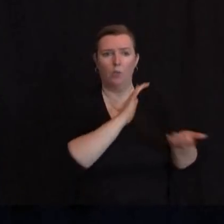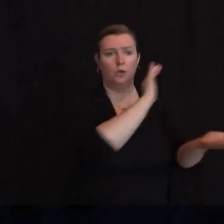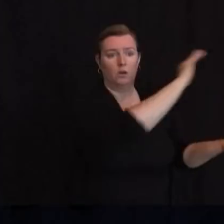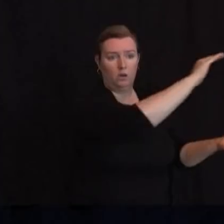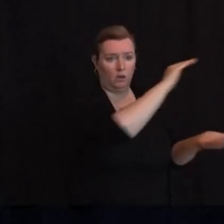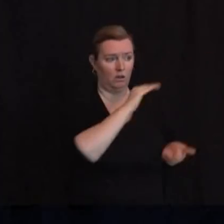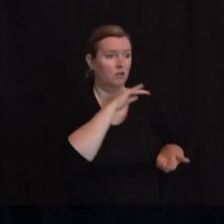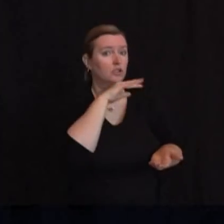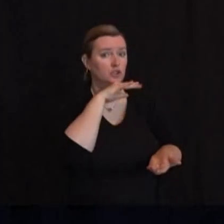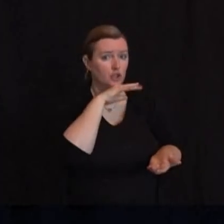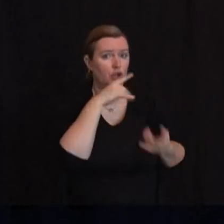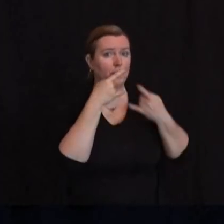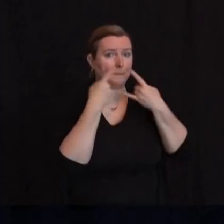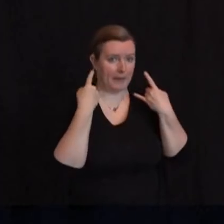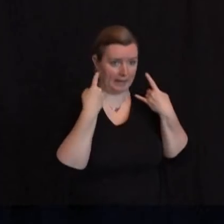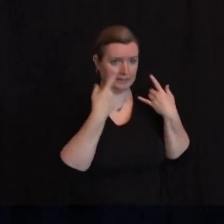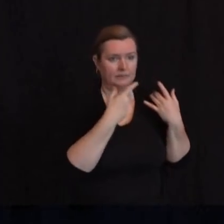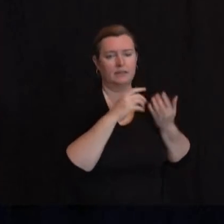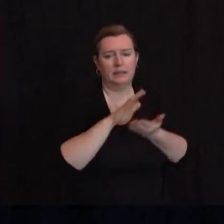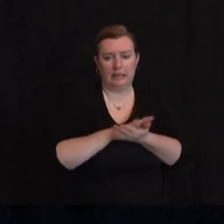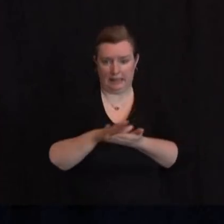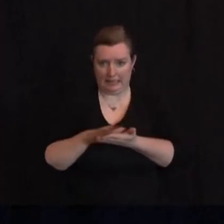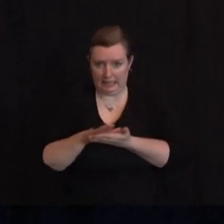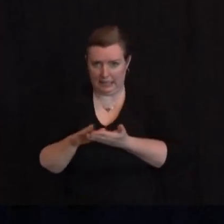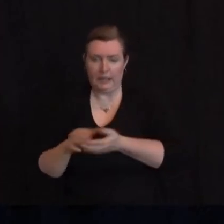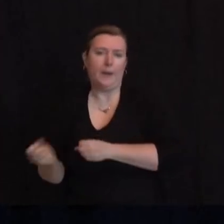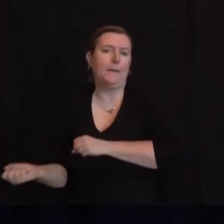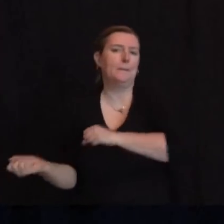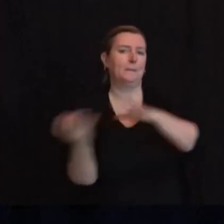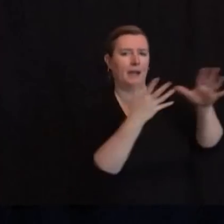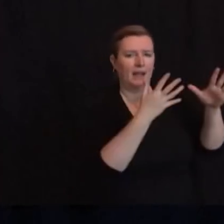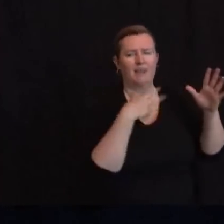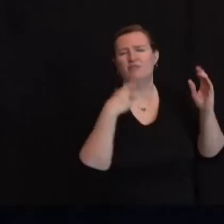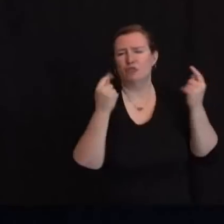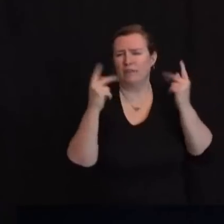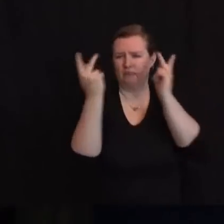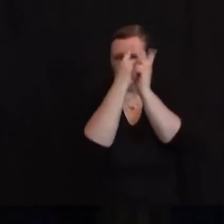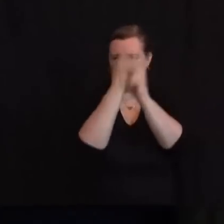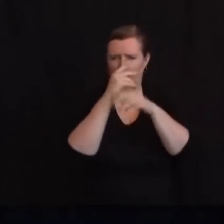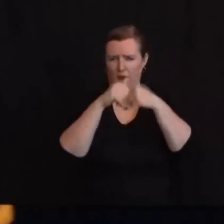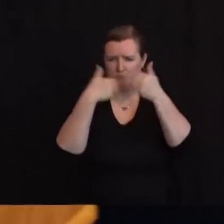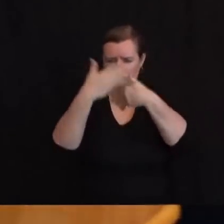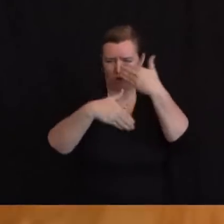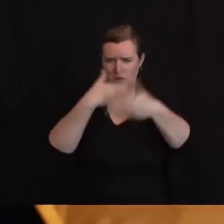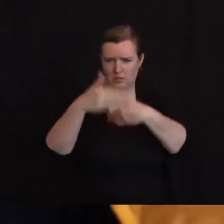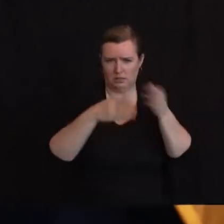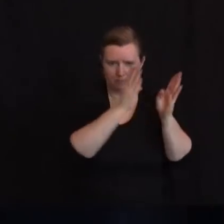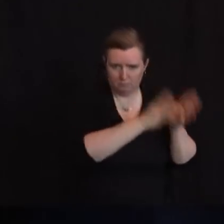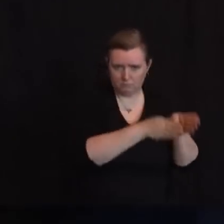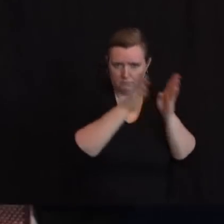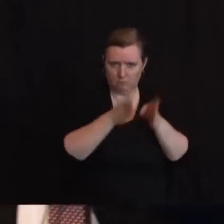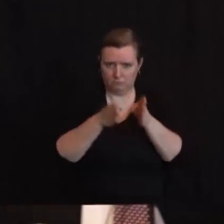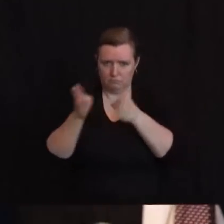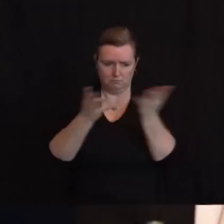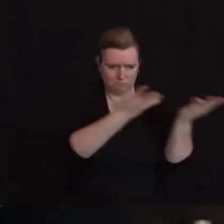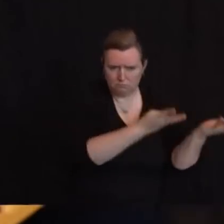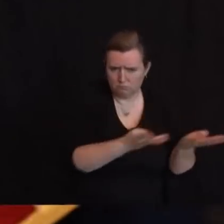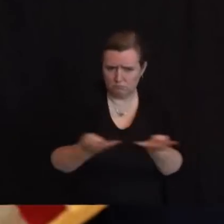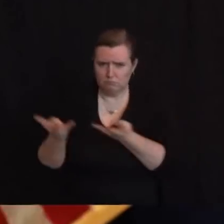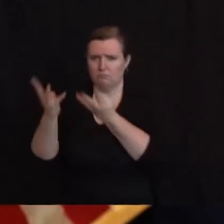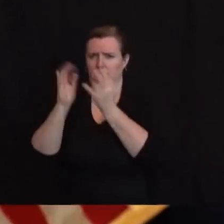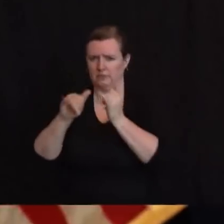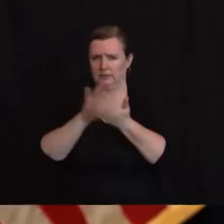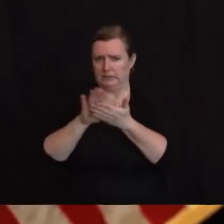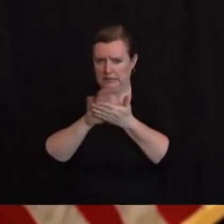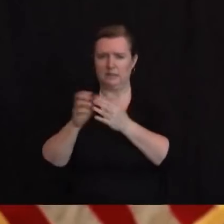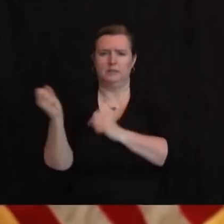the process that will be in place. Thank you, Dave. You good? I got to remember this moment. Sir in the back, you got